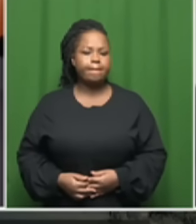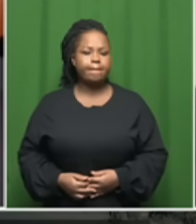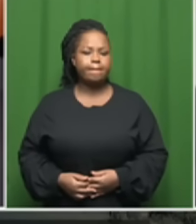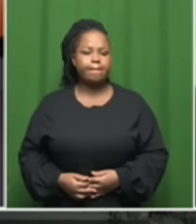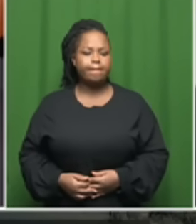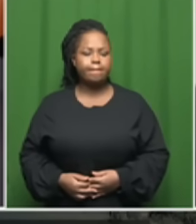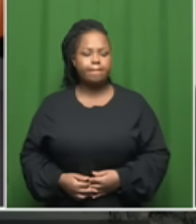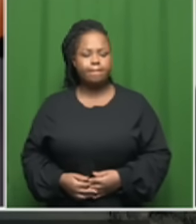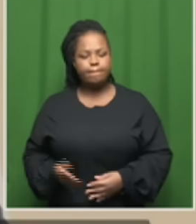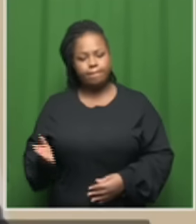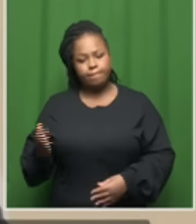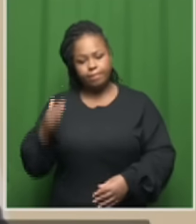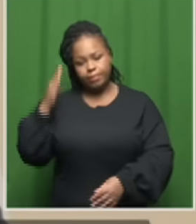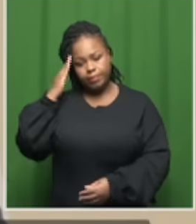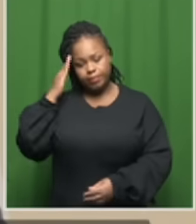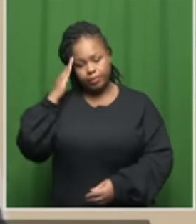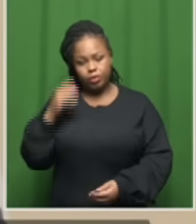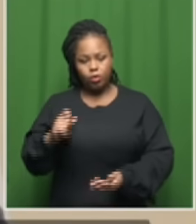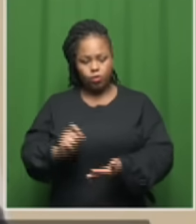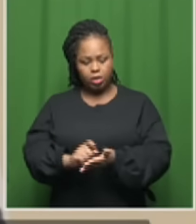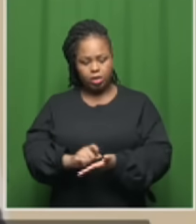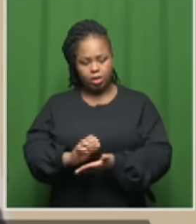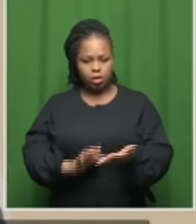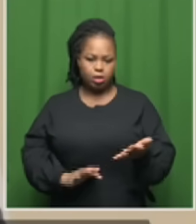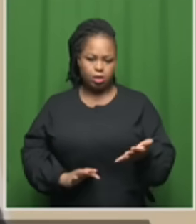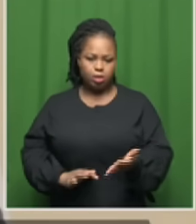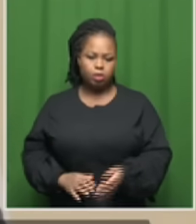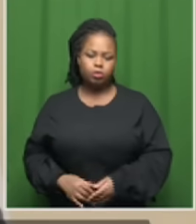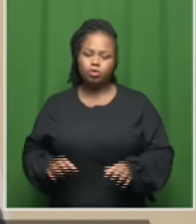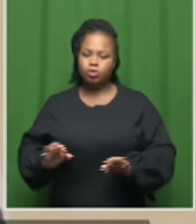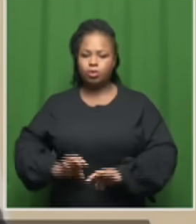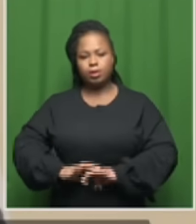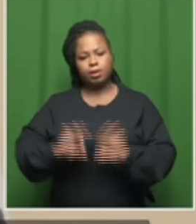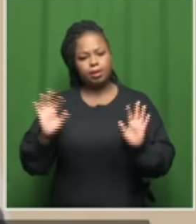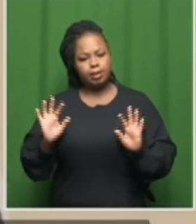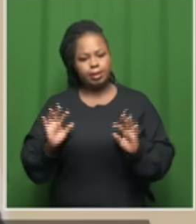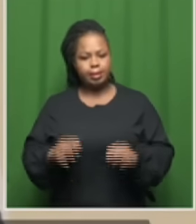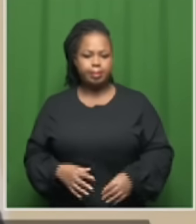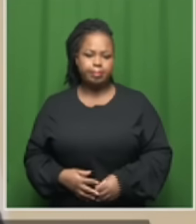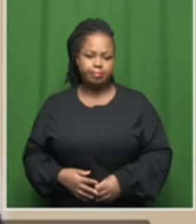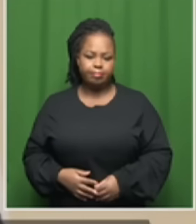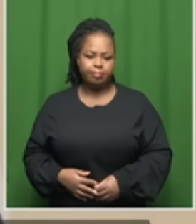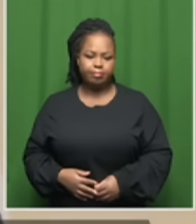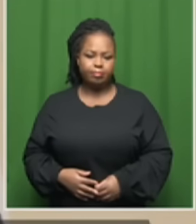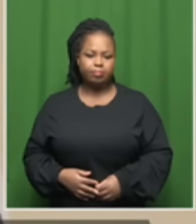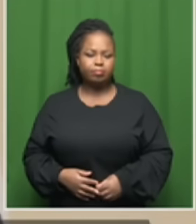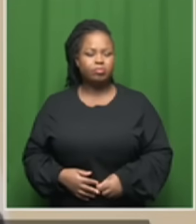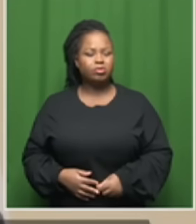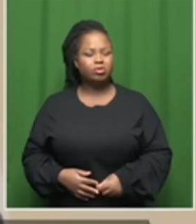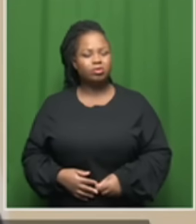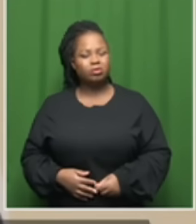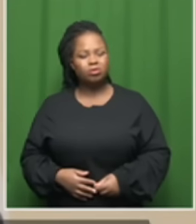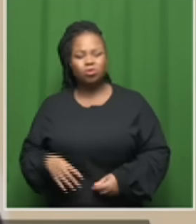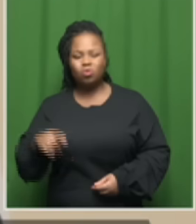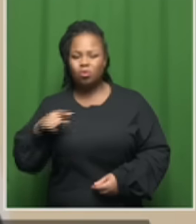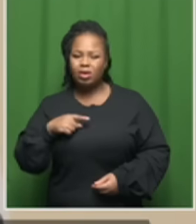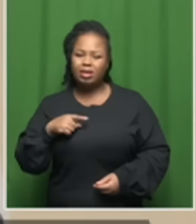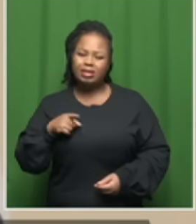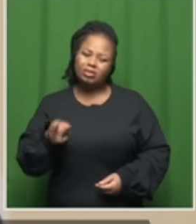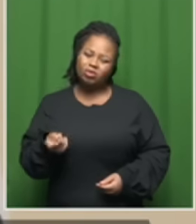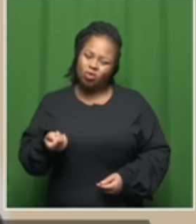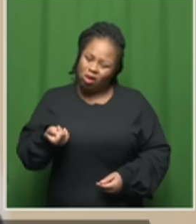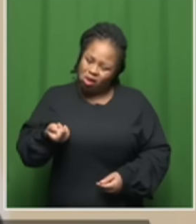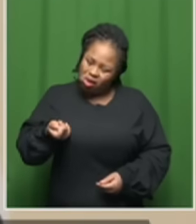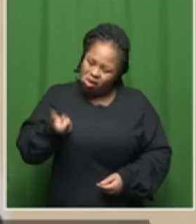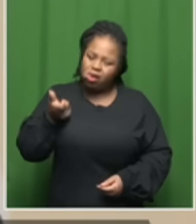You know, Leanne, in our statement, it's very clear that the quantities are so negligible. It's